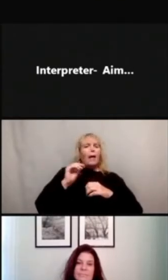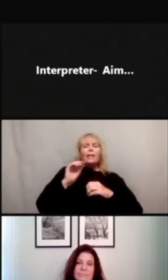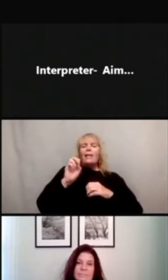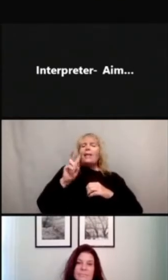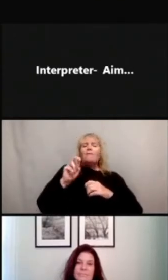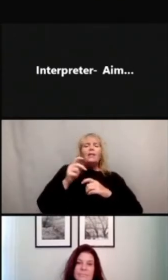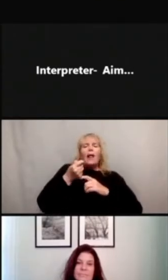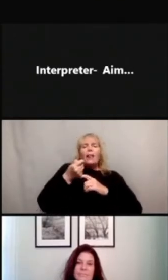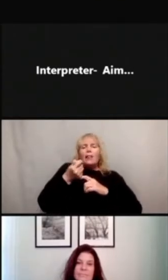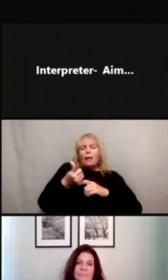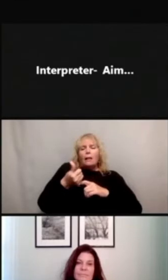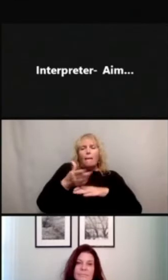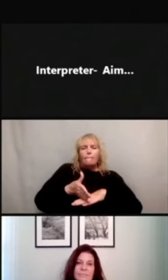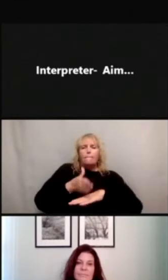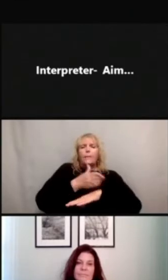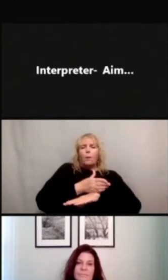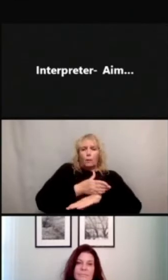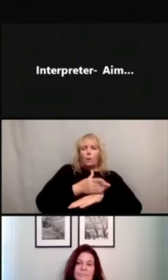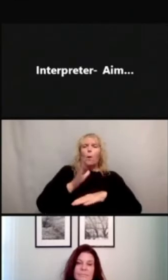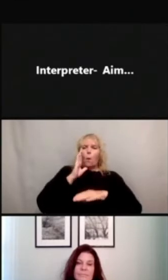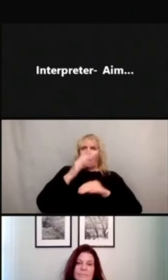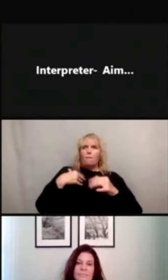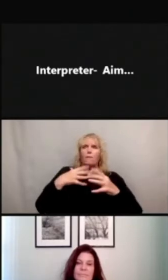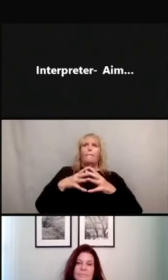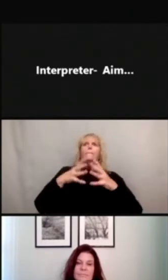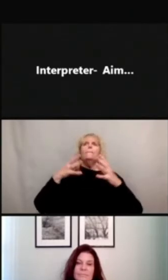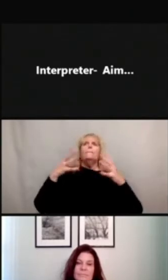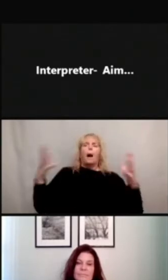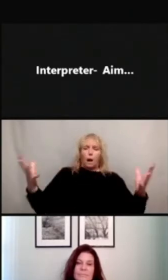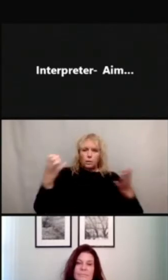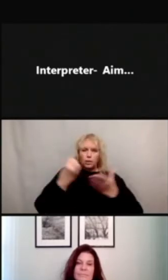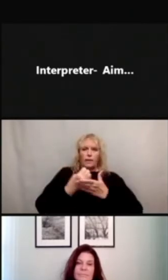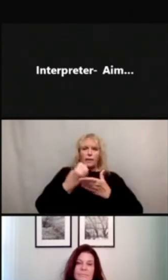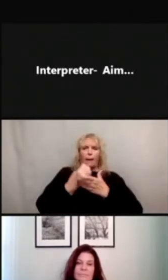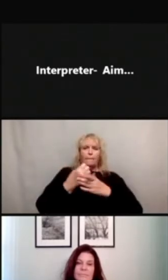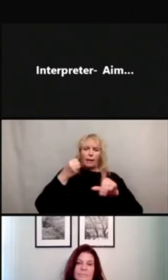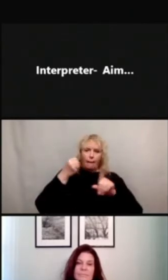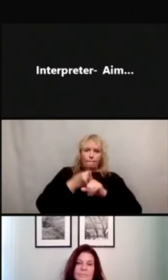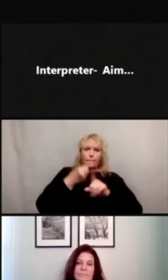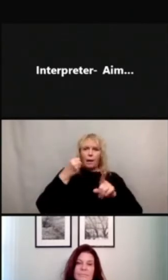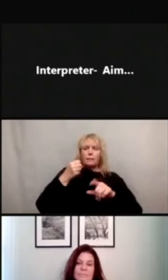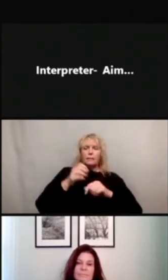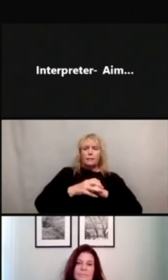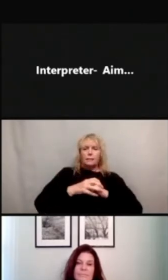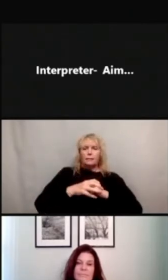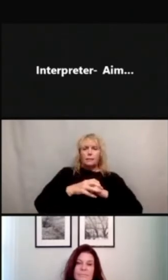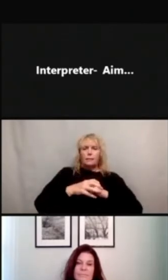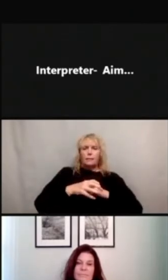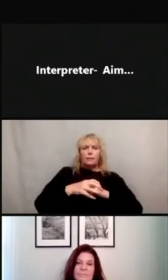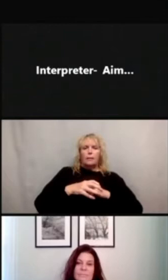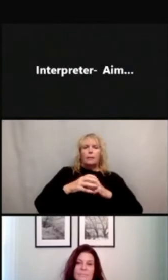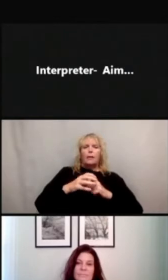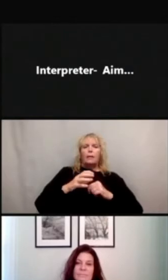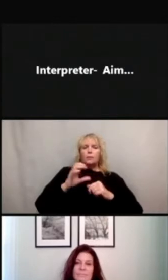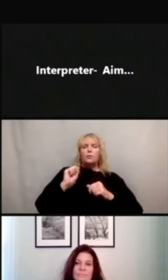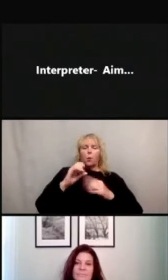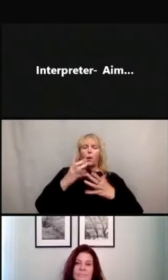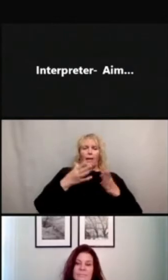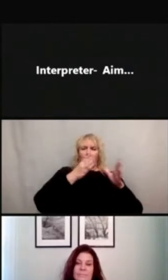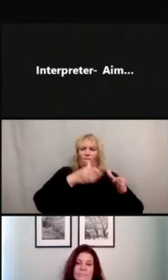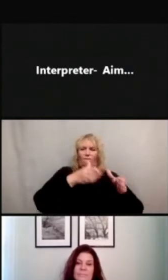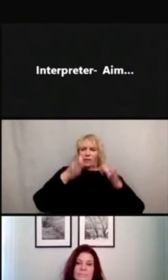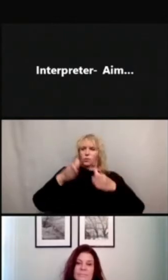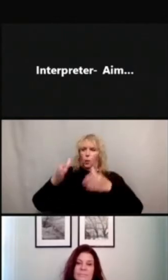education levels would have major economic impact in the trillions. On an individual level, there's a strong correlation